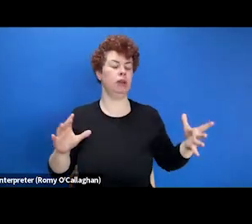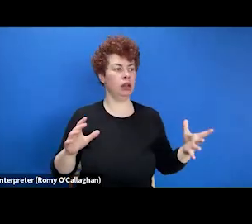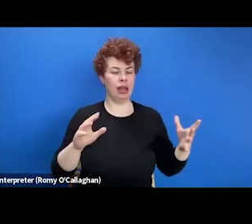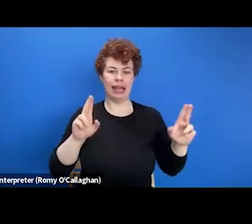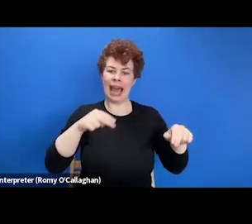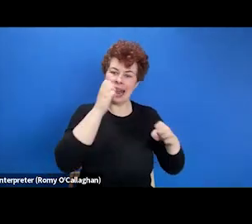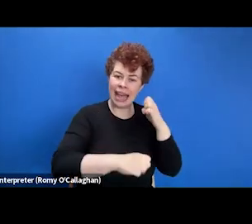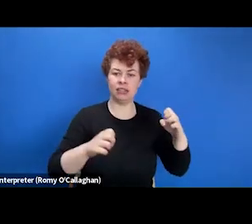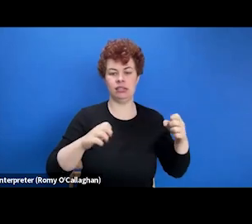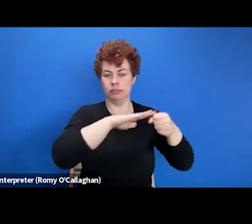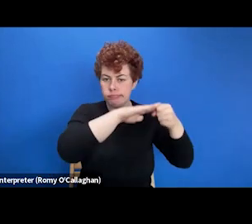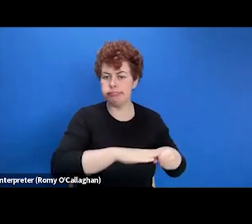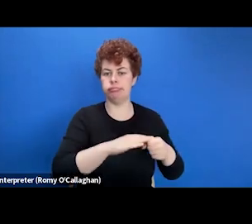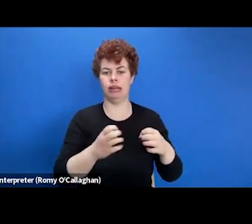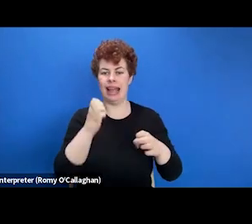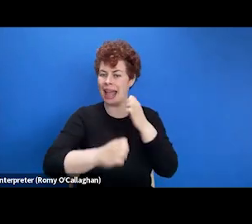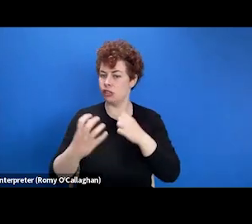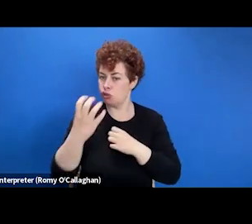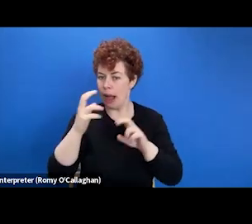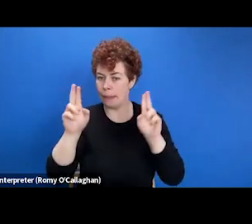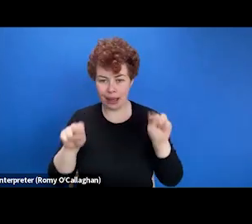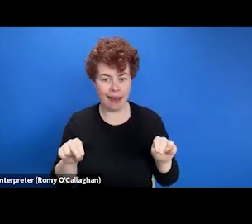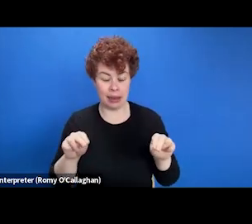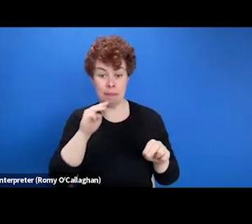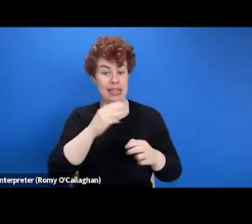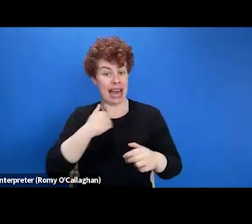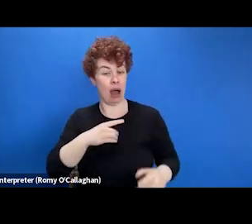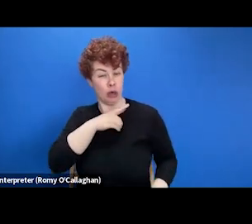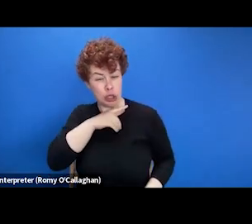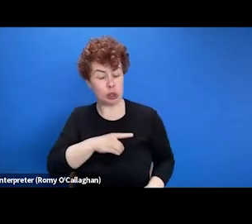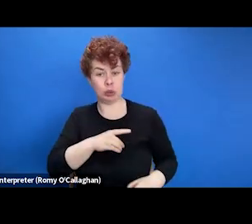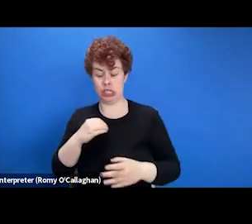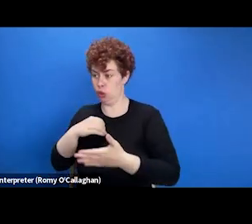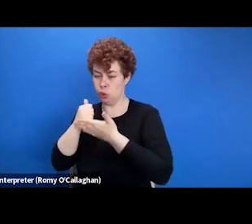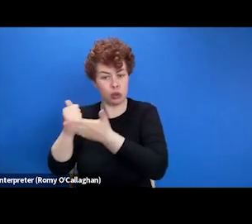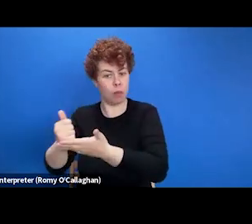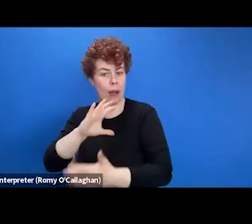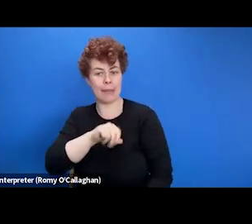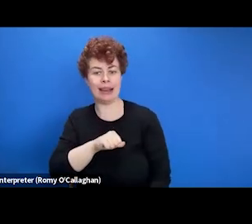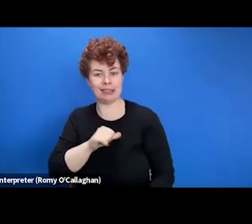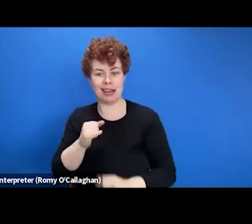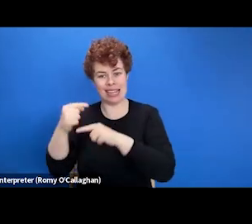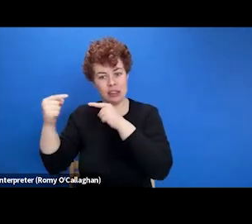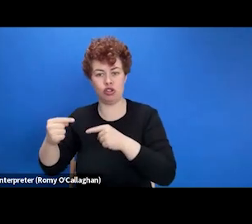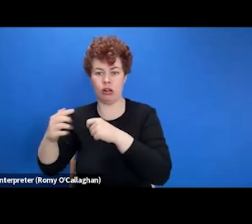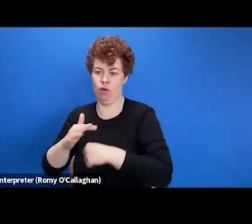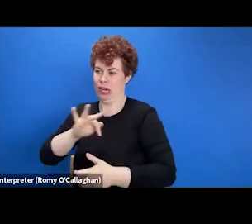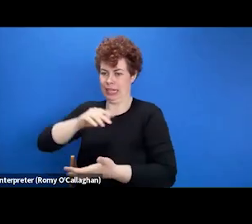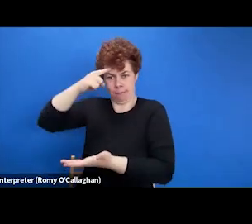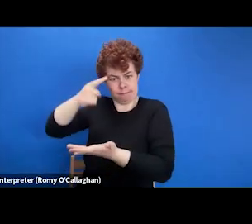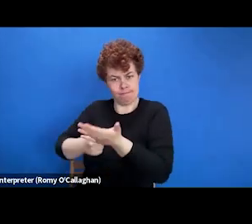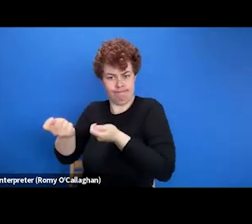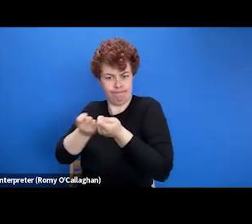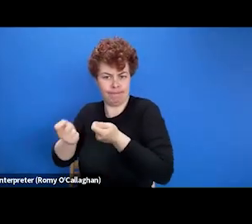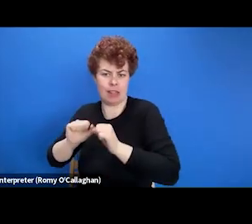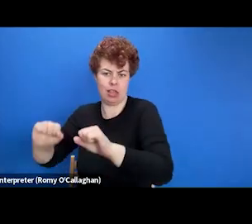violations and from crimes. And so it is our duty to keep supporting Palestinians in the struggle for self-determination, for